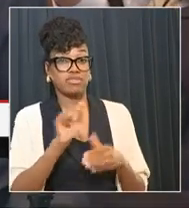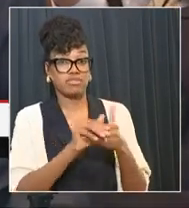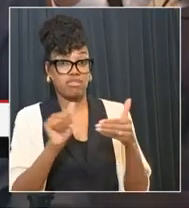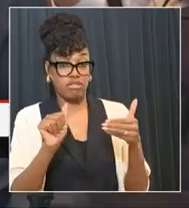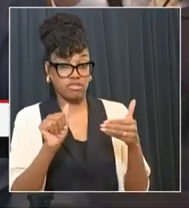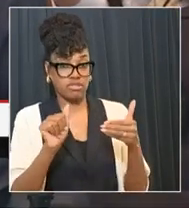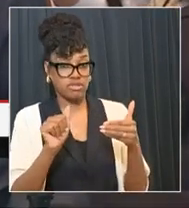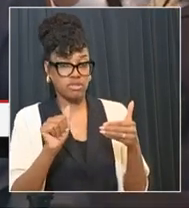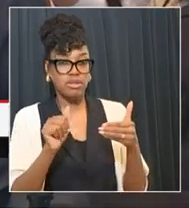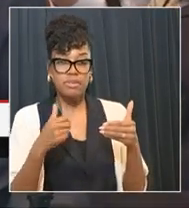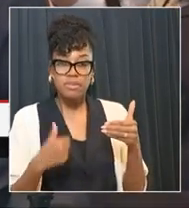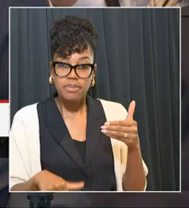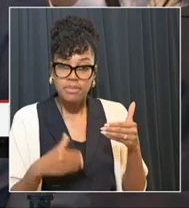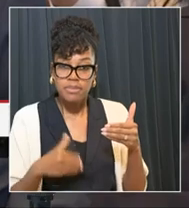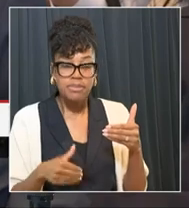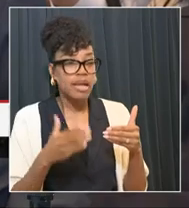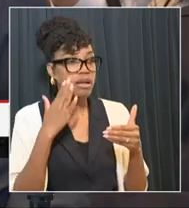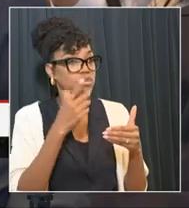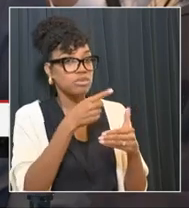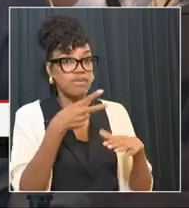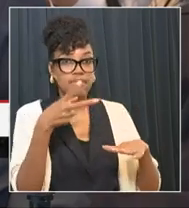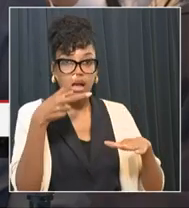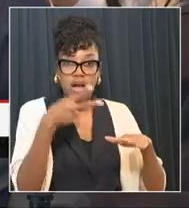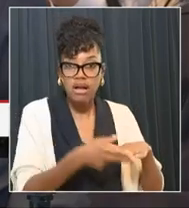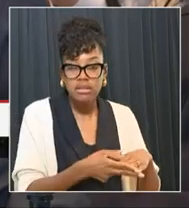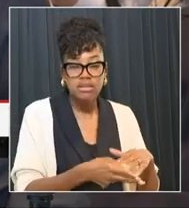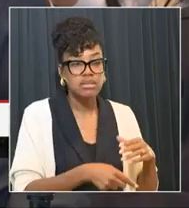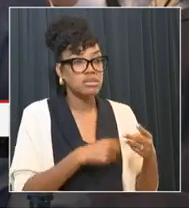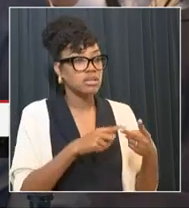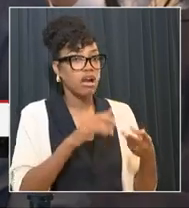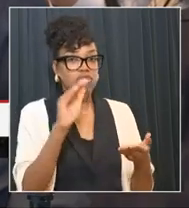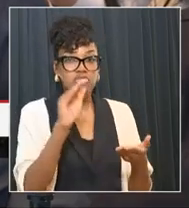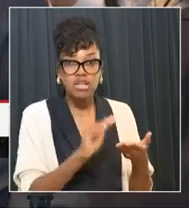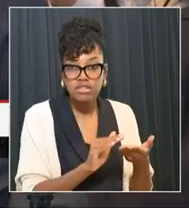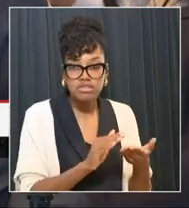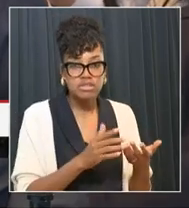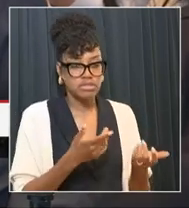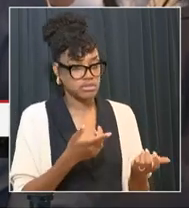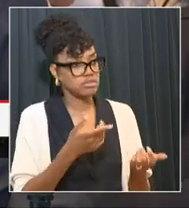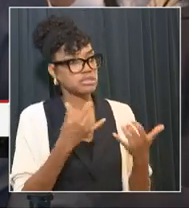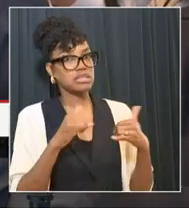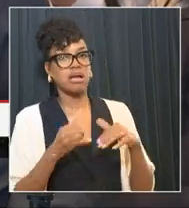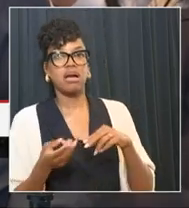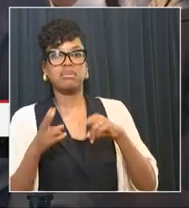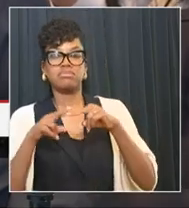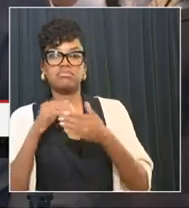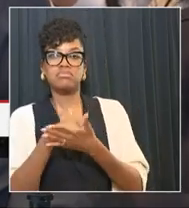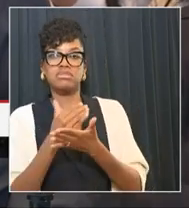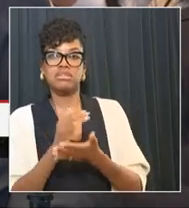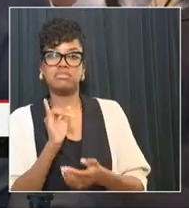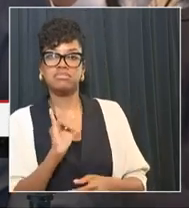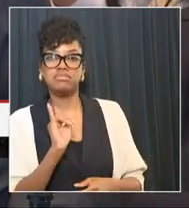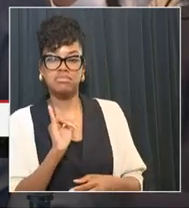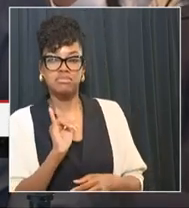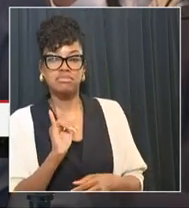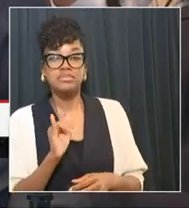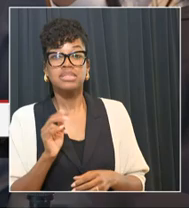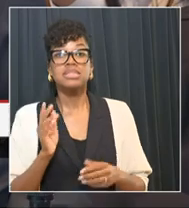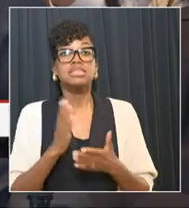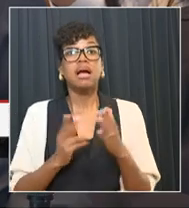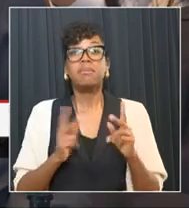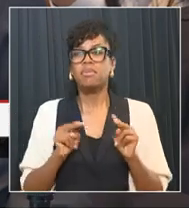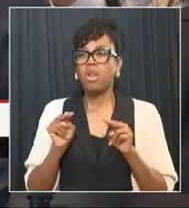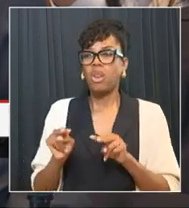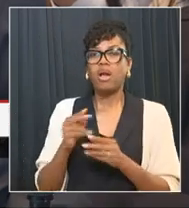the cuts that you've made, yes, the reductions that you've made. Some people looking at that will say that this city still is of a